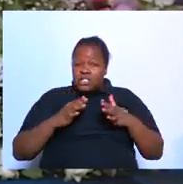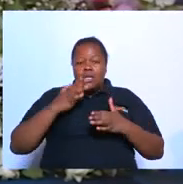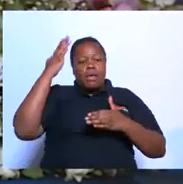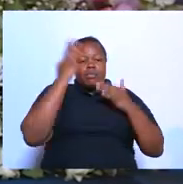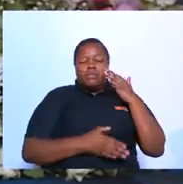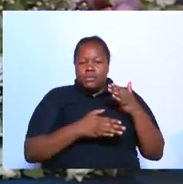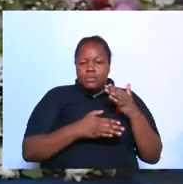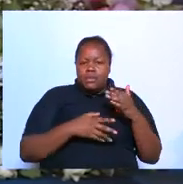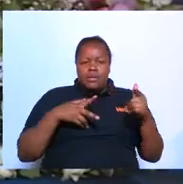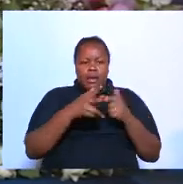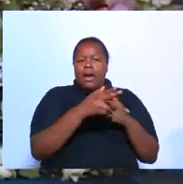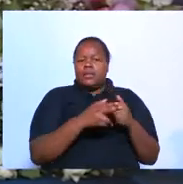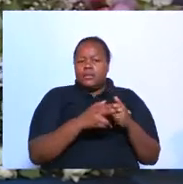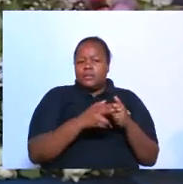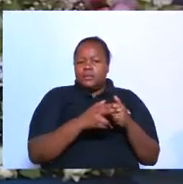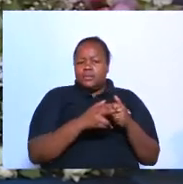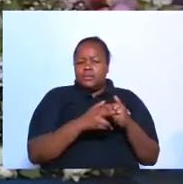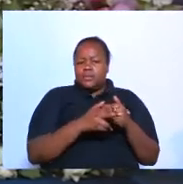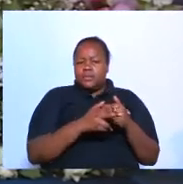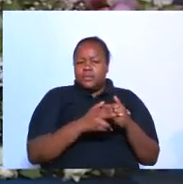will interrupt you